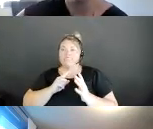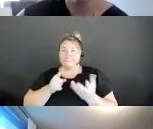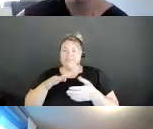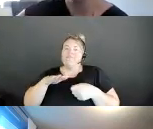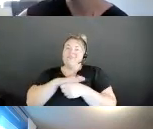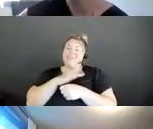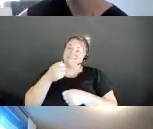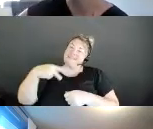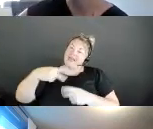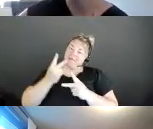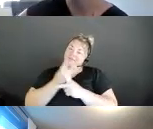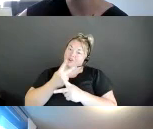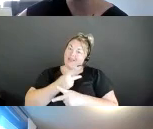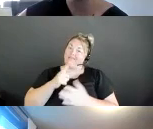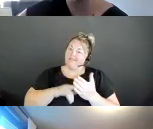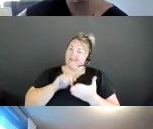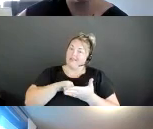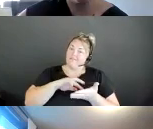out what they are within your community.